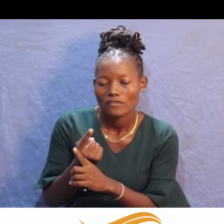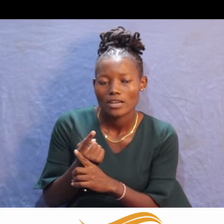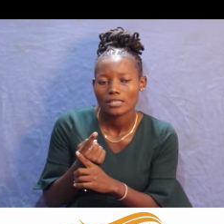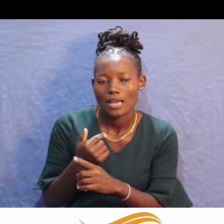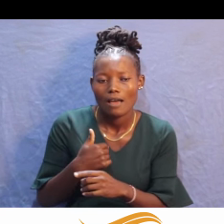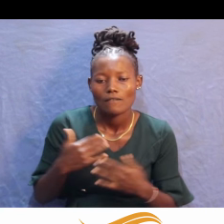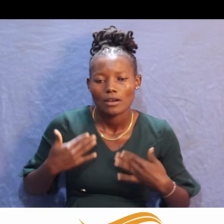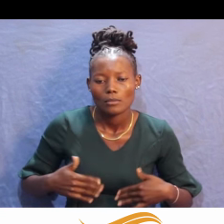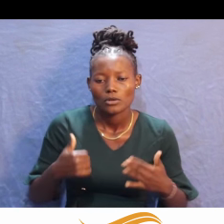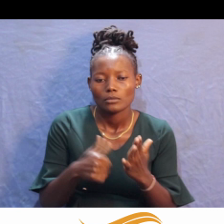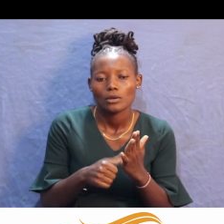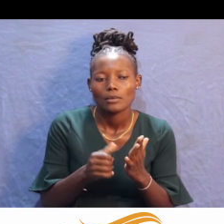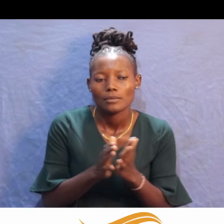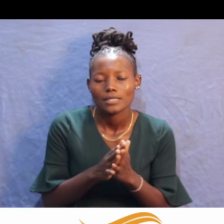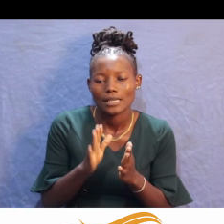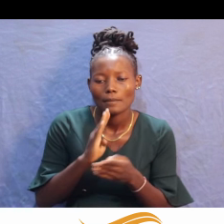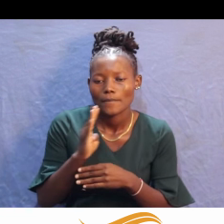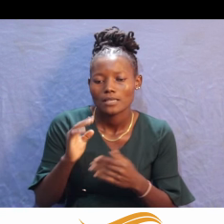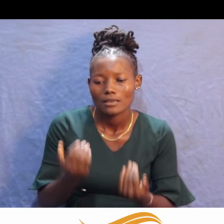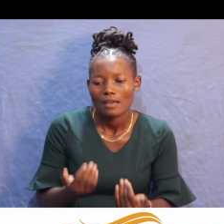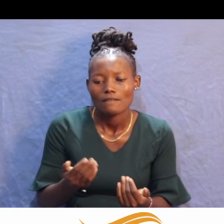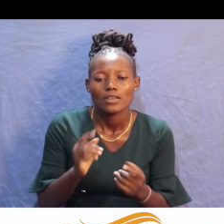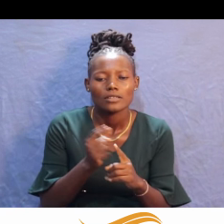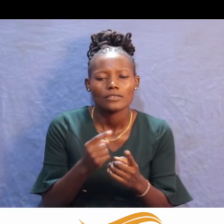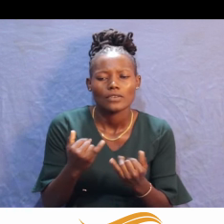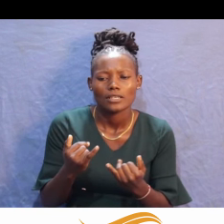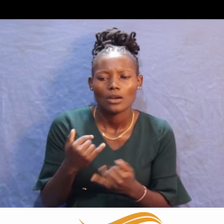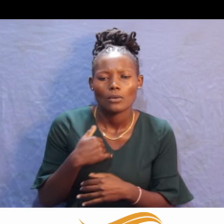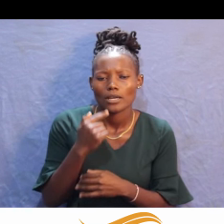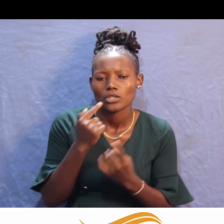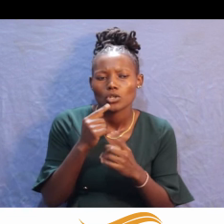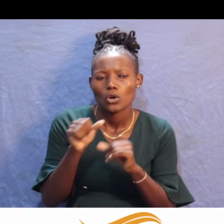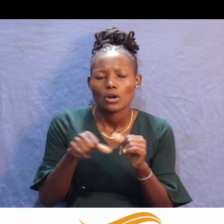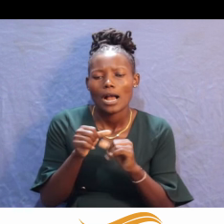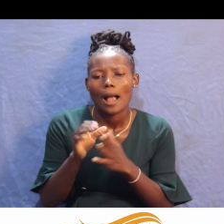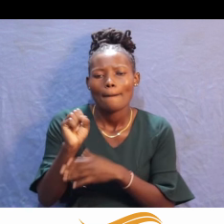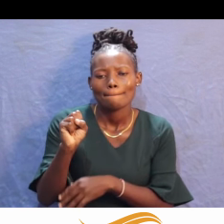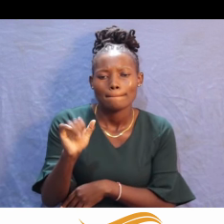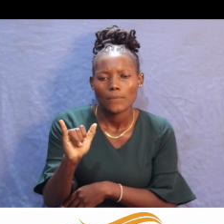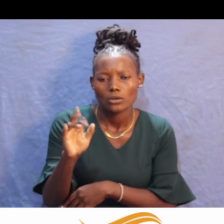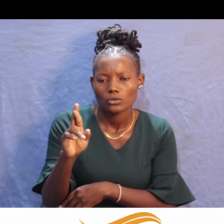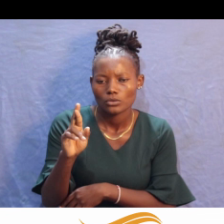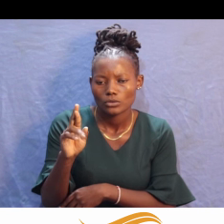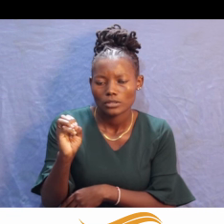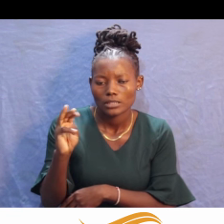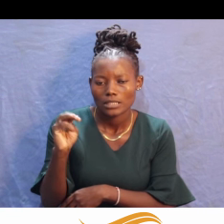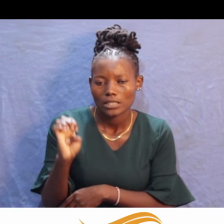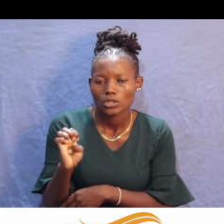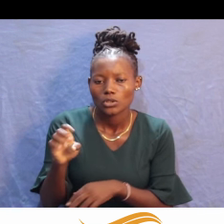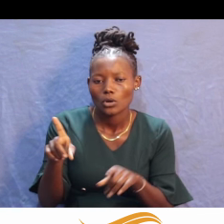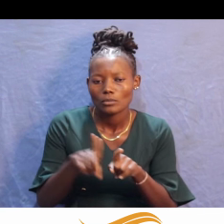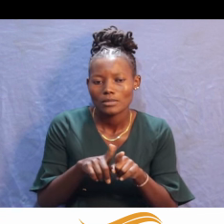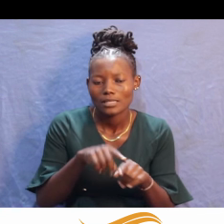screen. Over here in the United States, metabolic syndrome is a combination of high cholesterol, high fat in